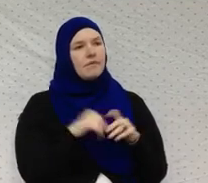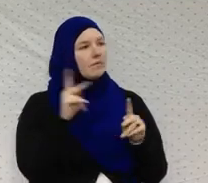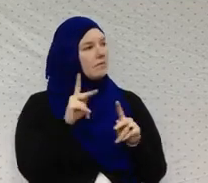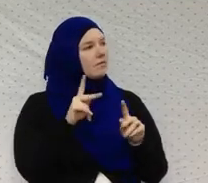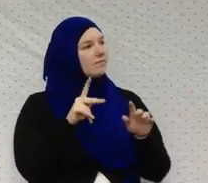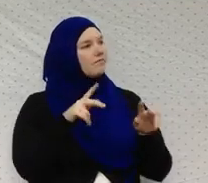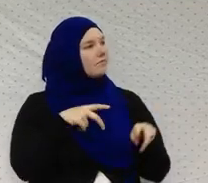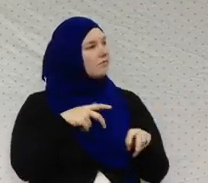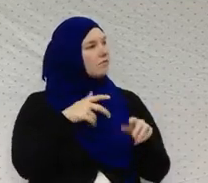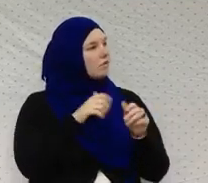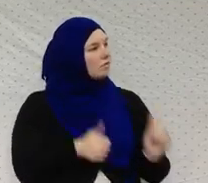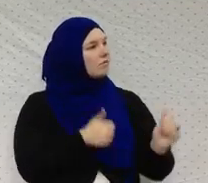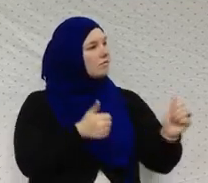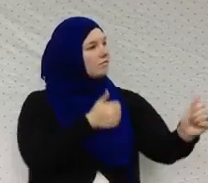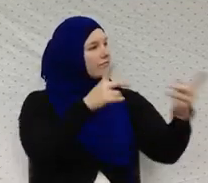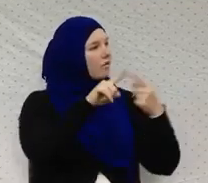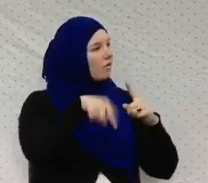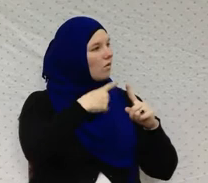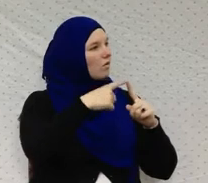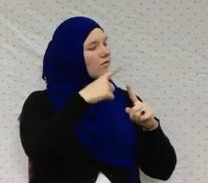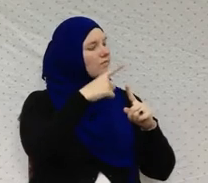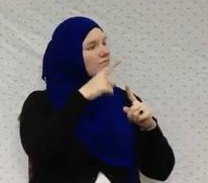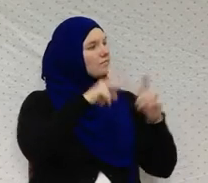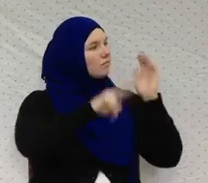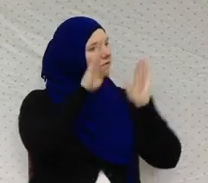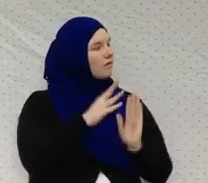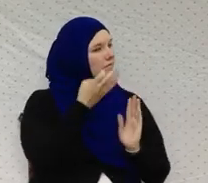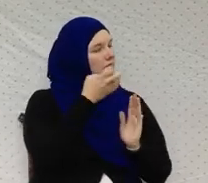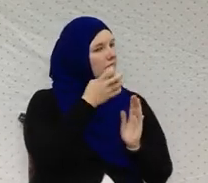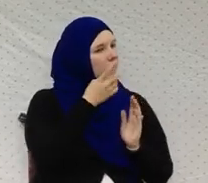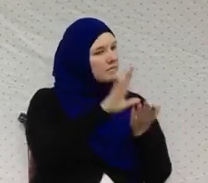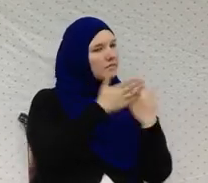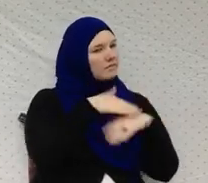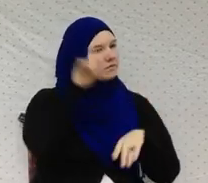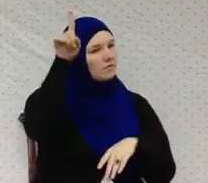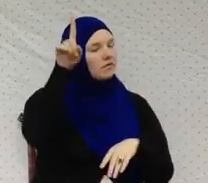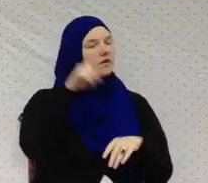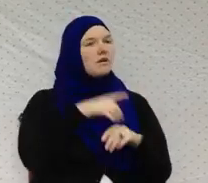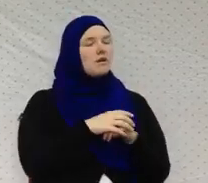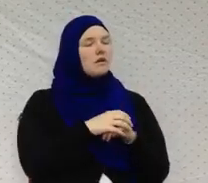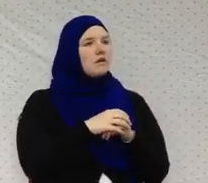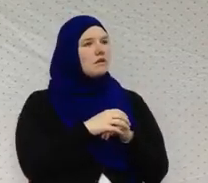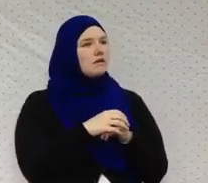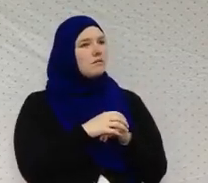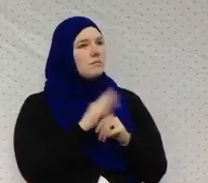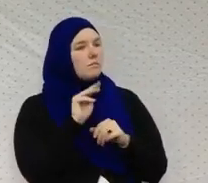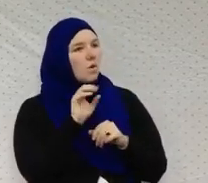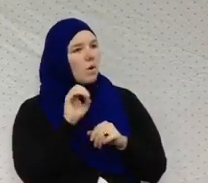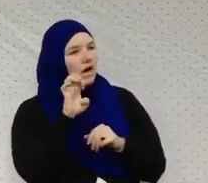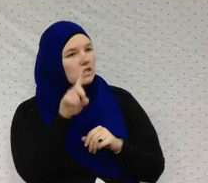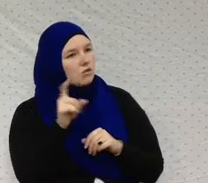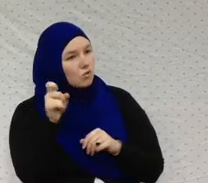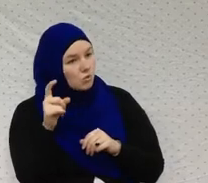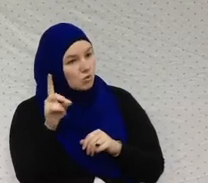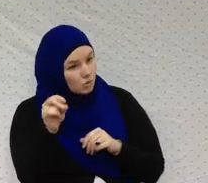Prophet sallallahu alaihi wasallam, and the Prophet sallallahu alaihi wasallam called him out,